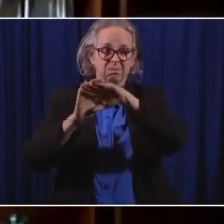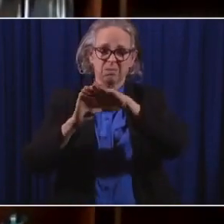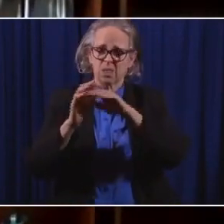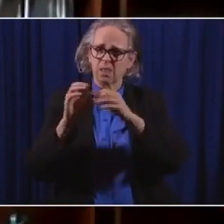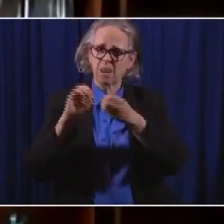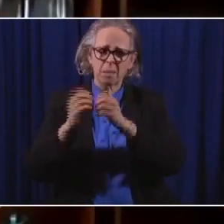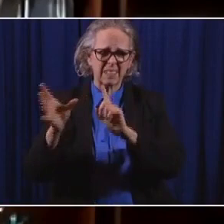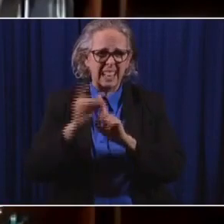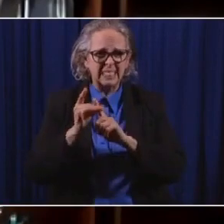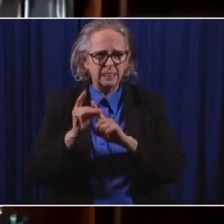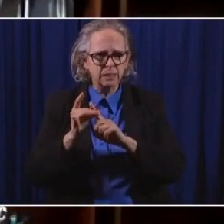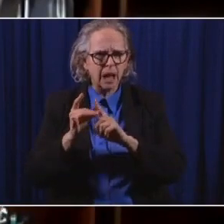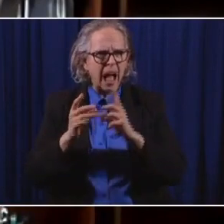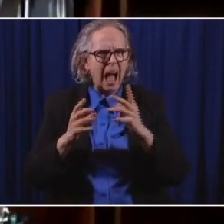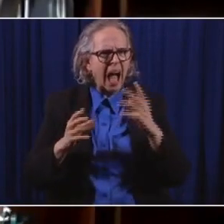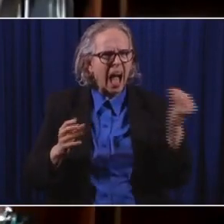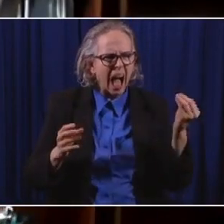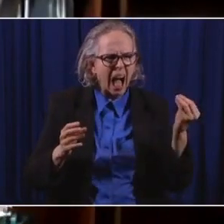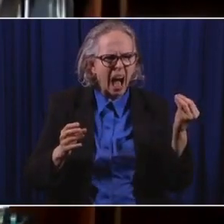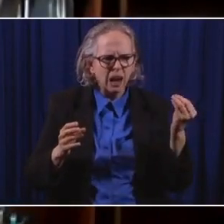in hospitalization in our region.